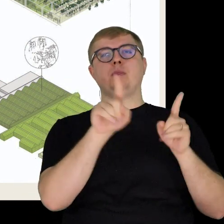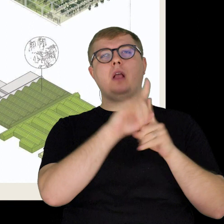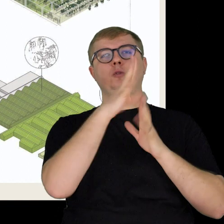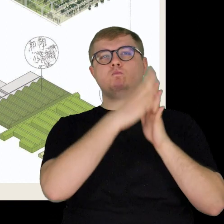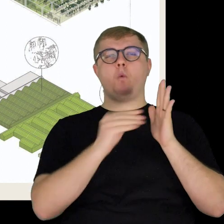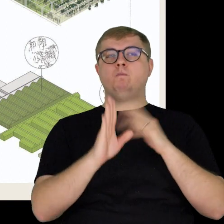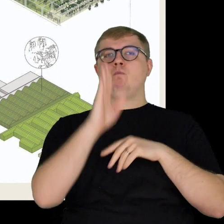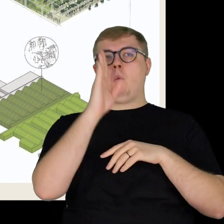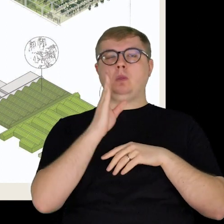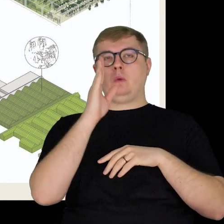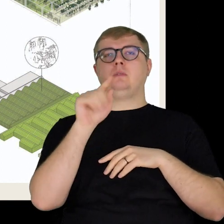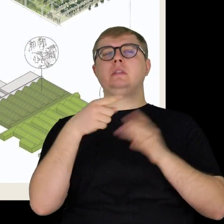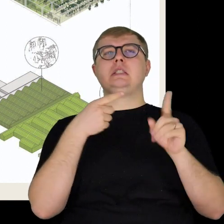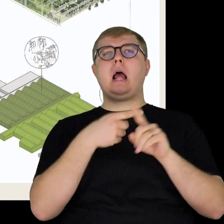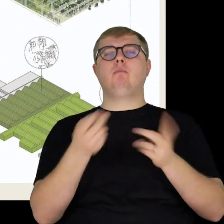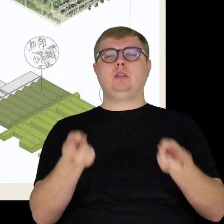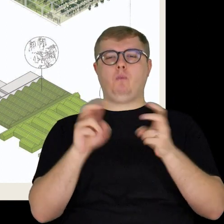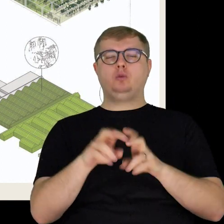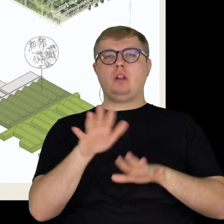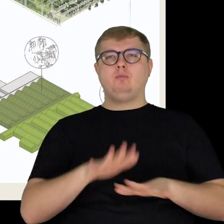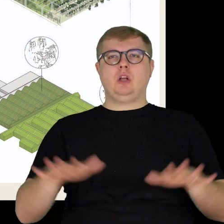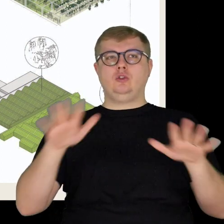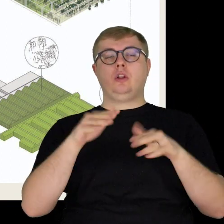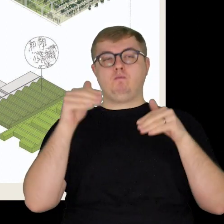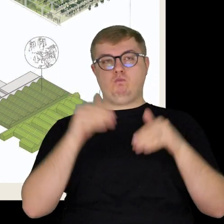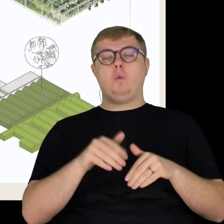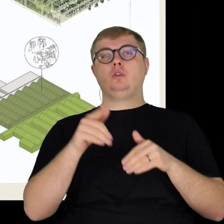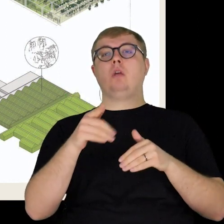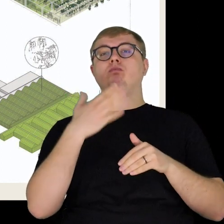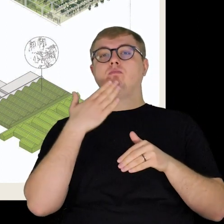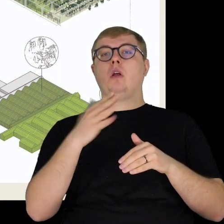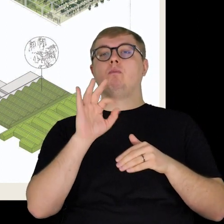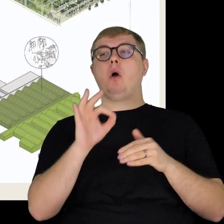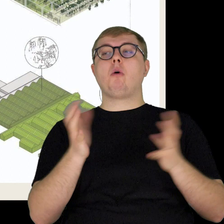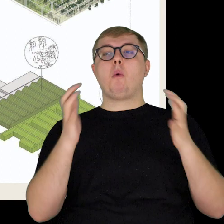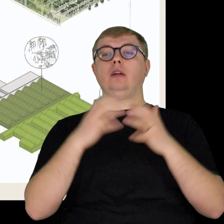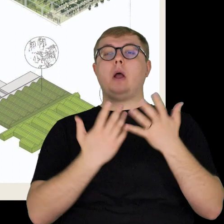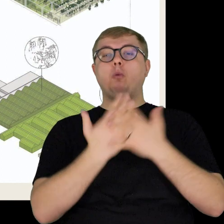a space that one could store one's collection of plants within.